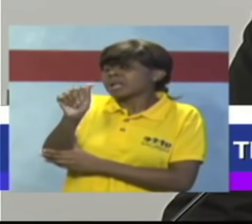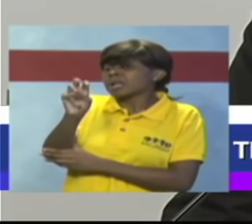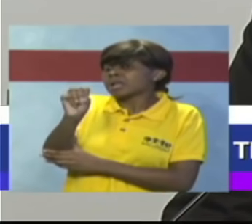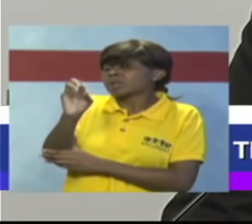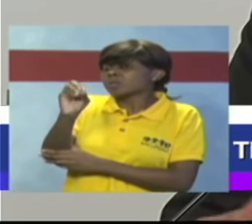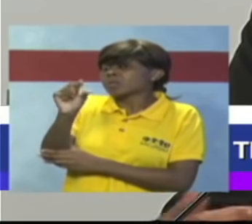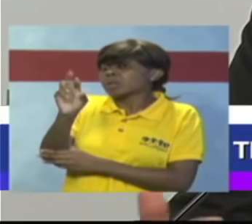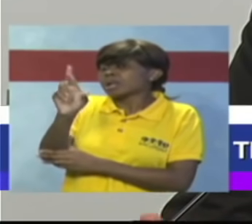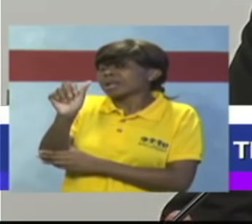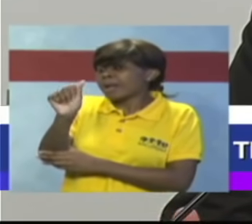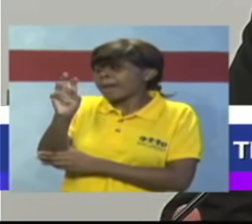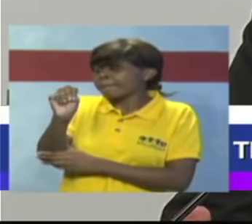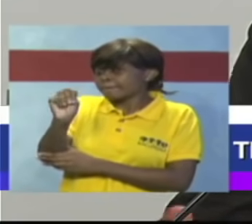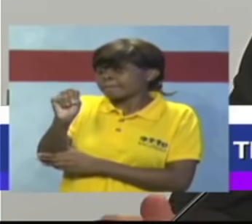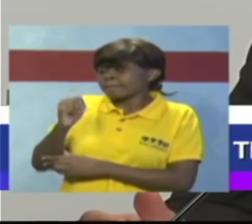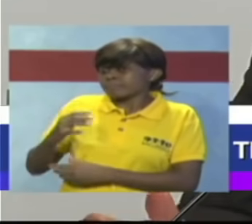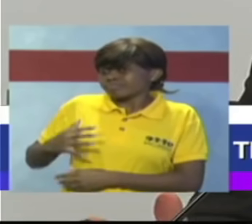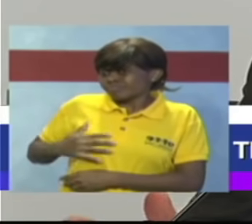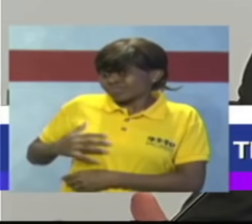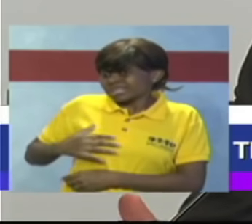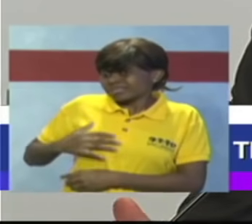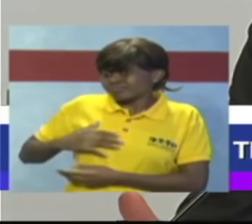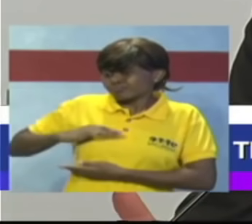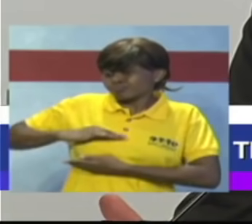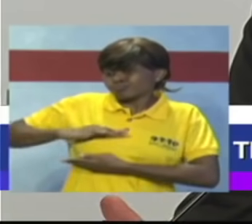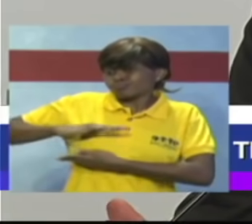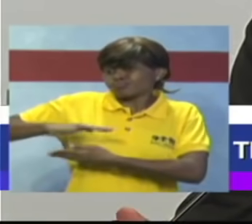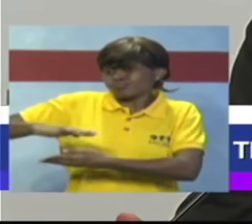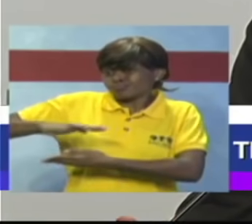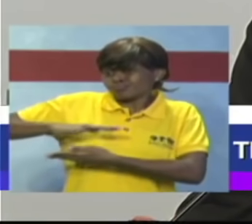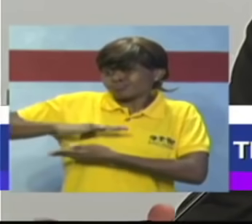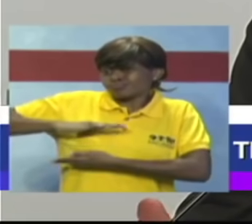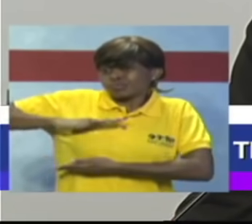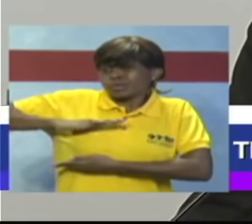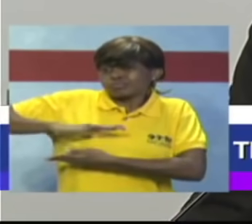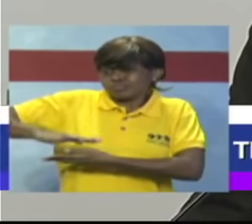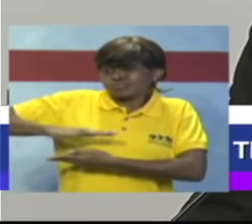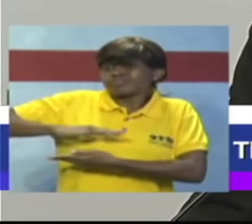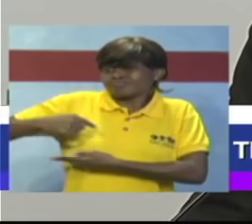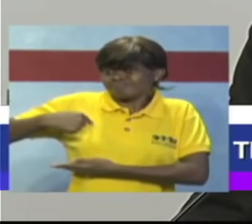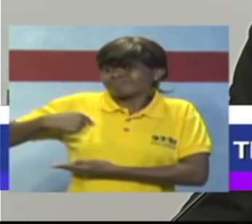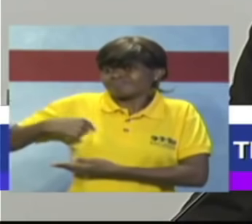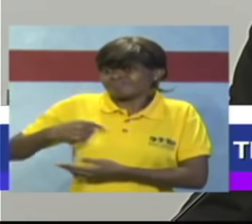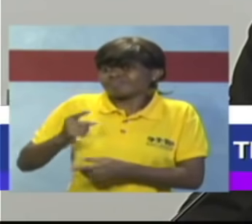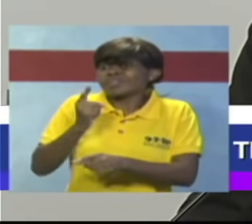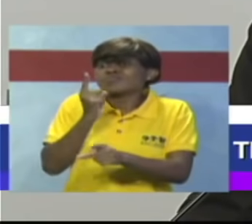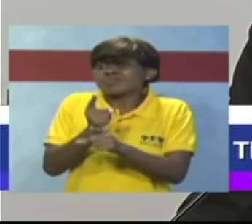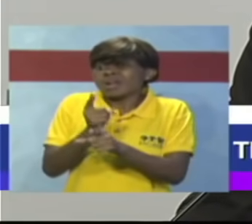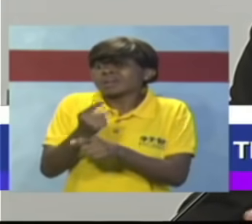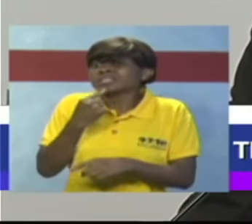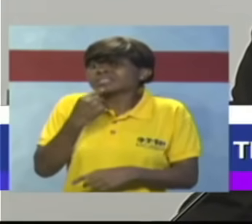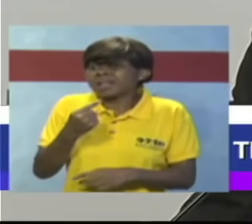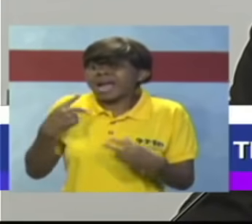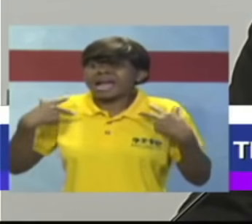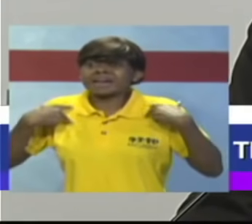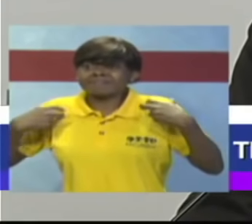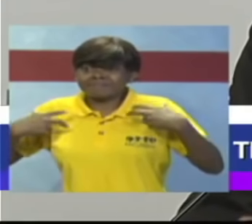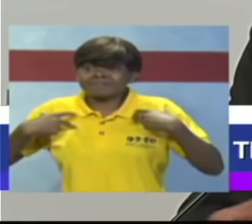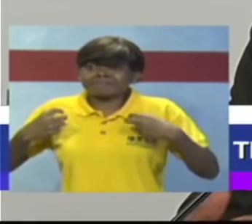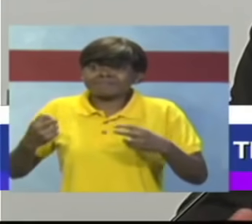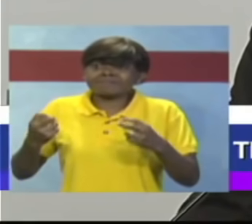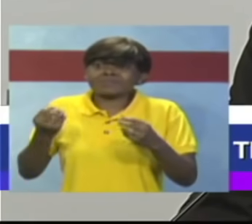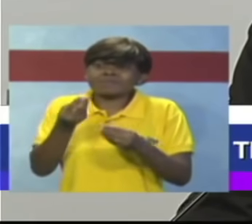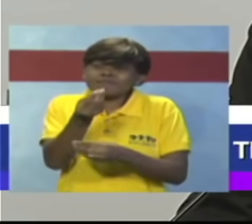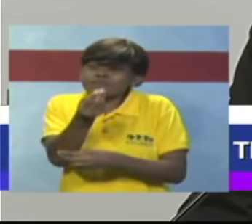health authorities. The services continue. Some may have been slightly affected, of course, some of these screening services, but